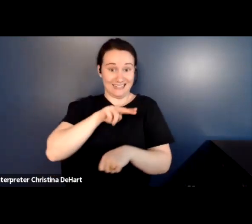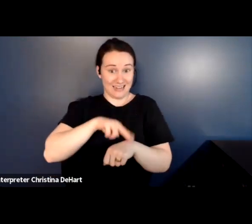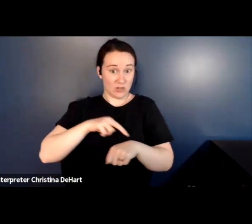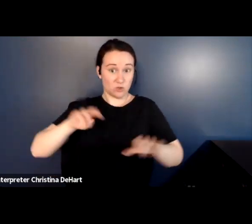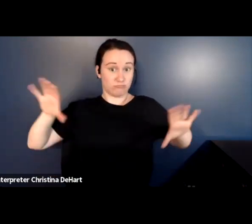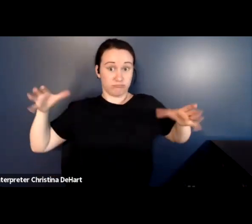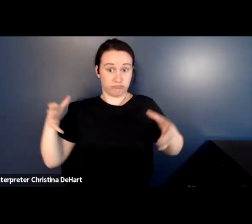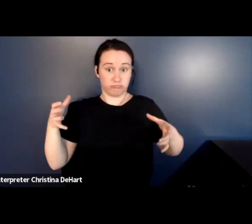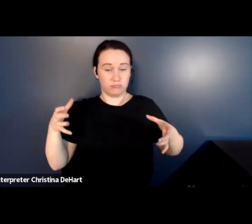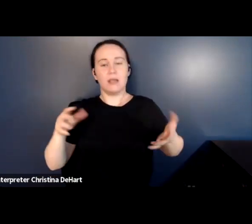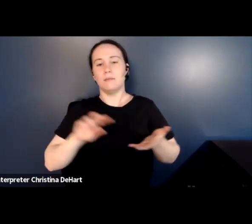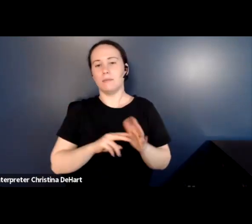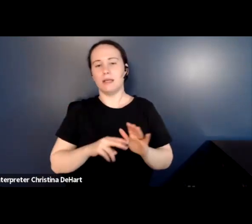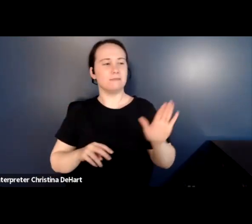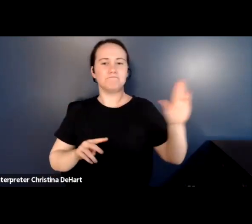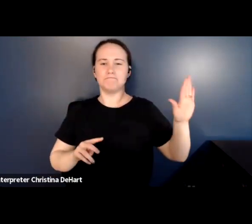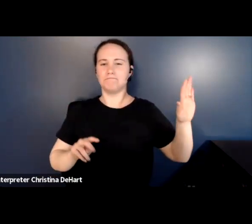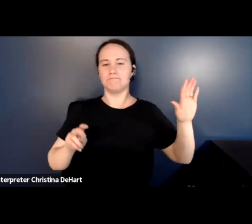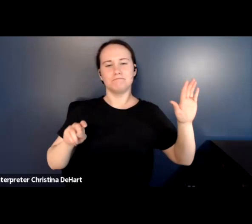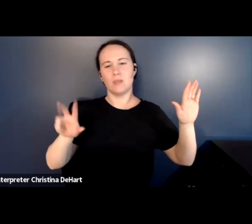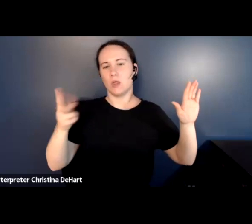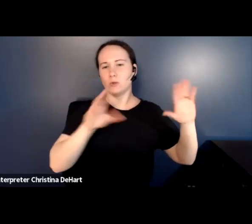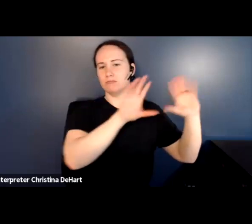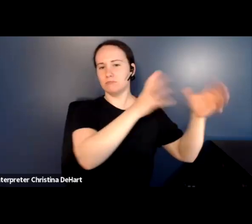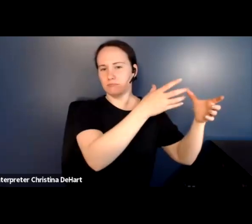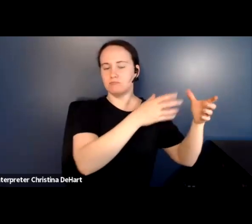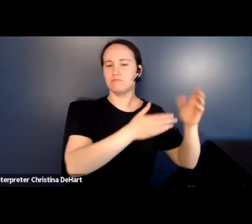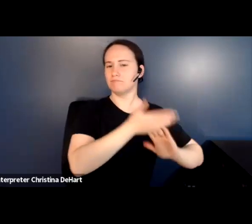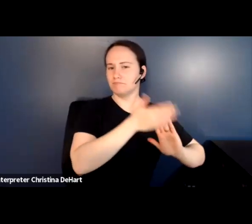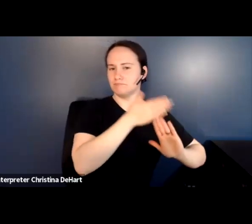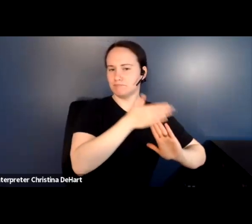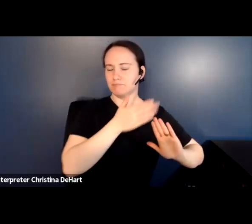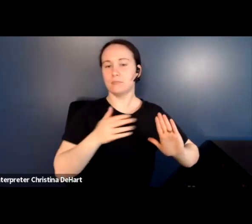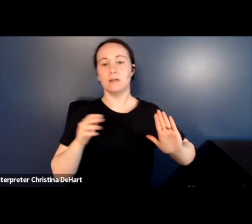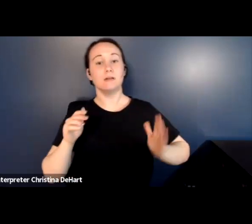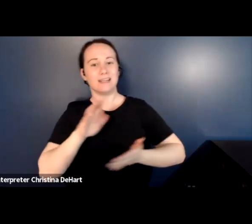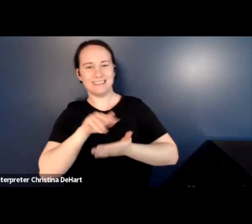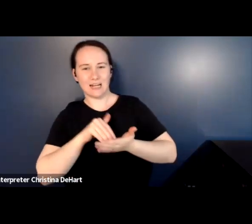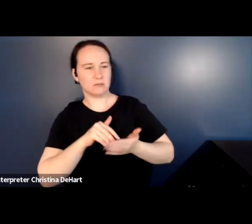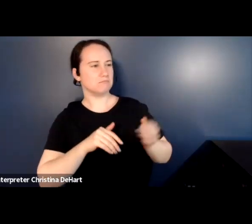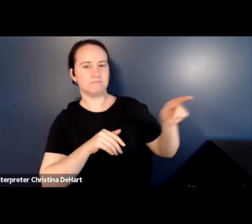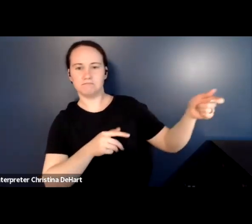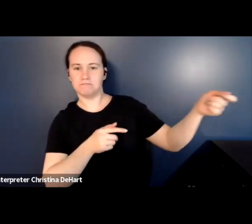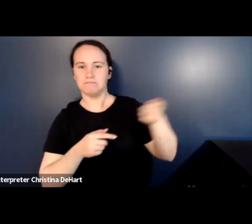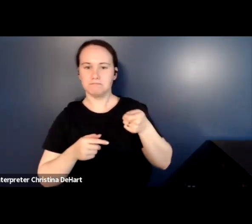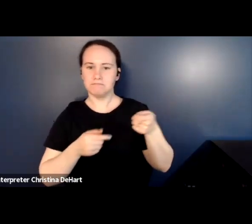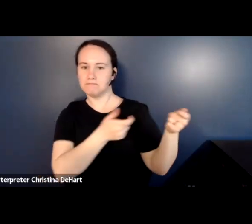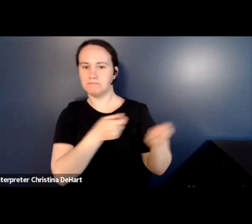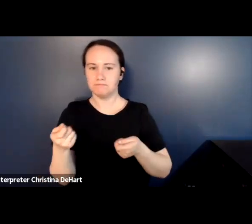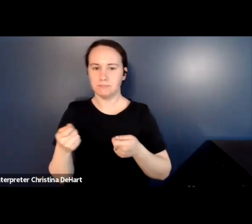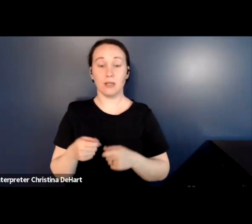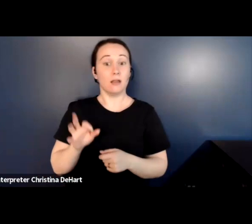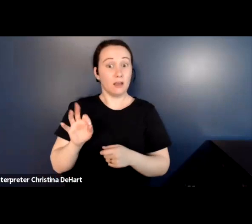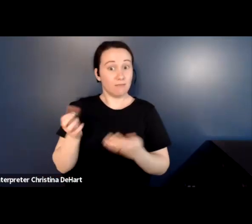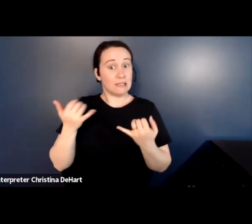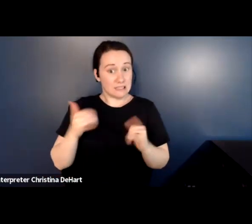and the center could pull from there. If they were still maintaining their own local resources,